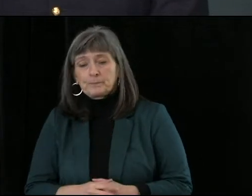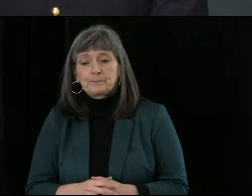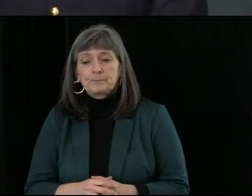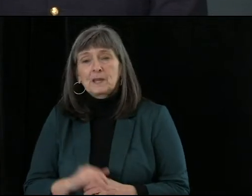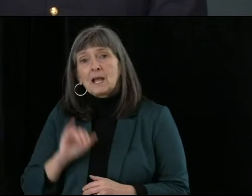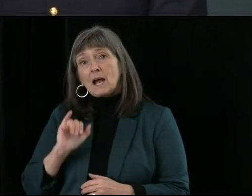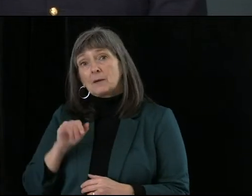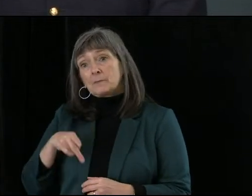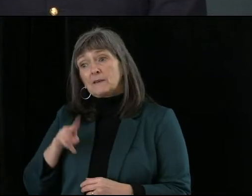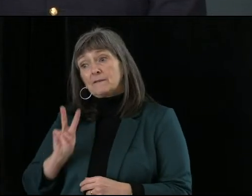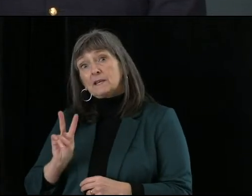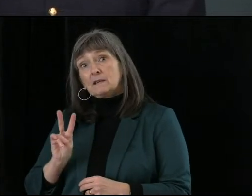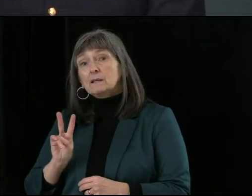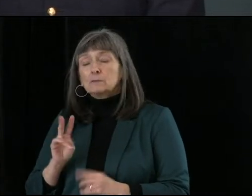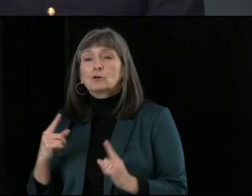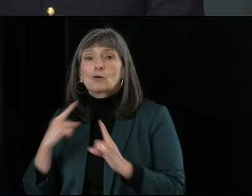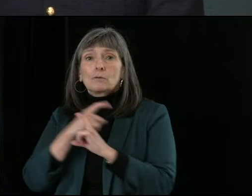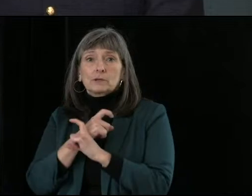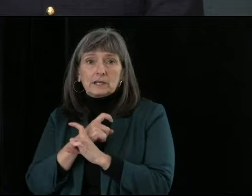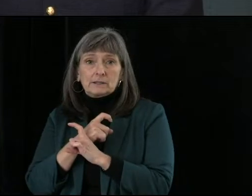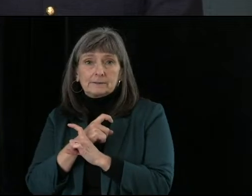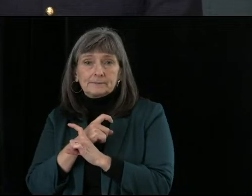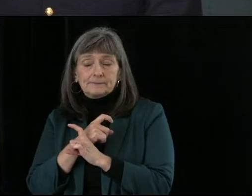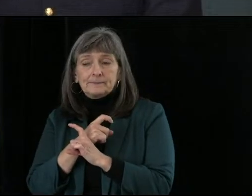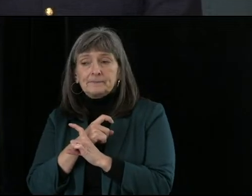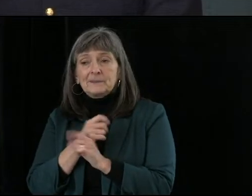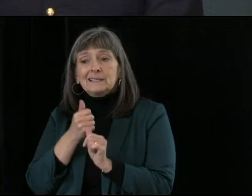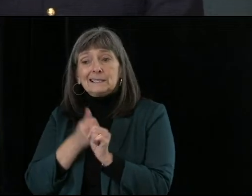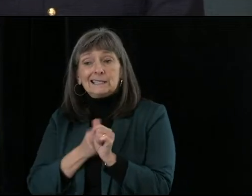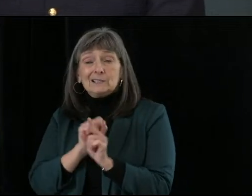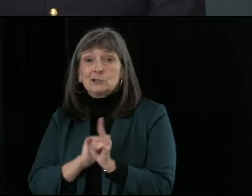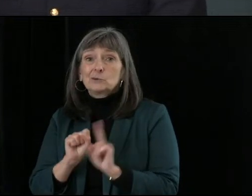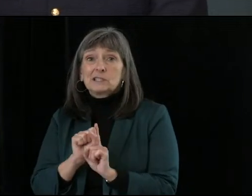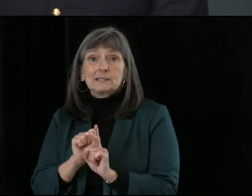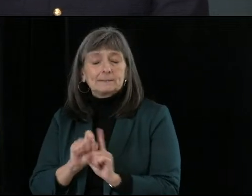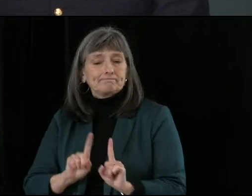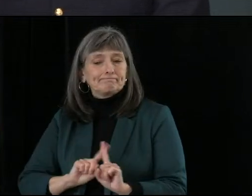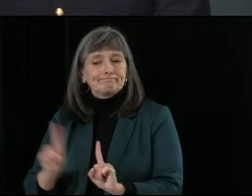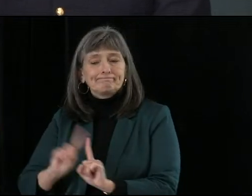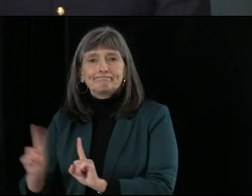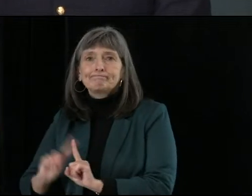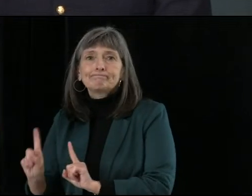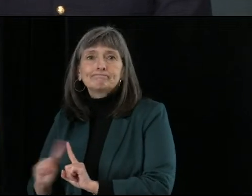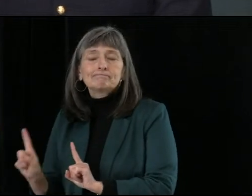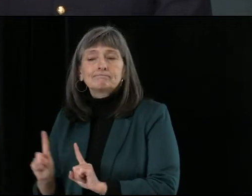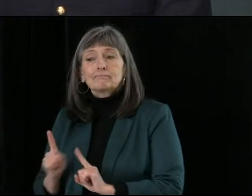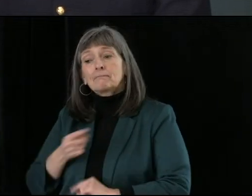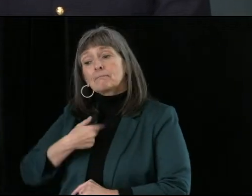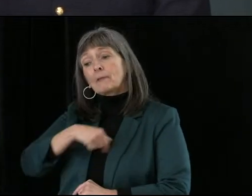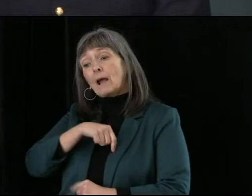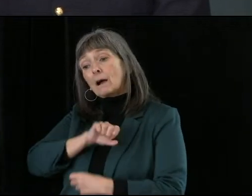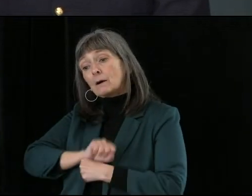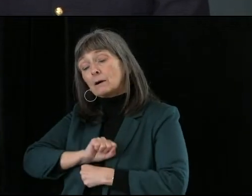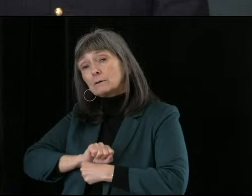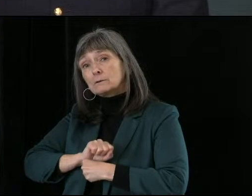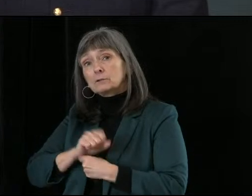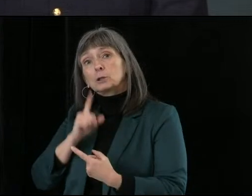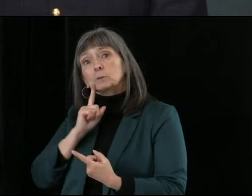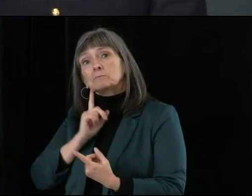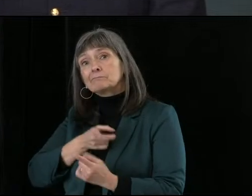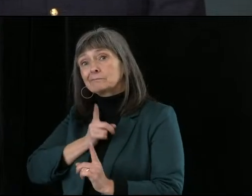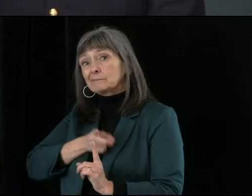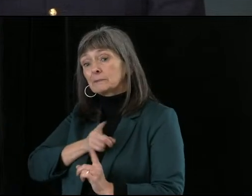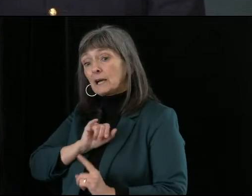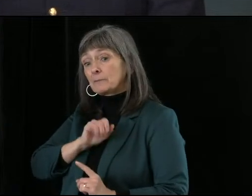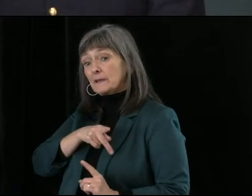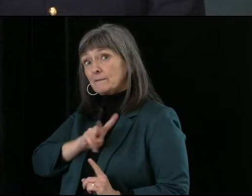partner violence is complex, and every case is unique. The work we do, specifically in the